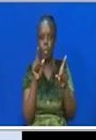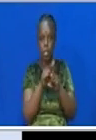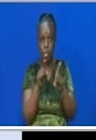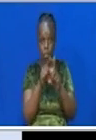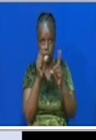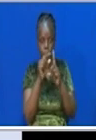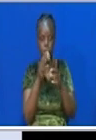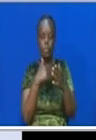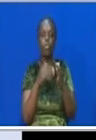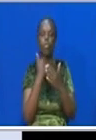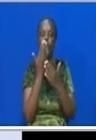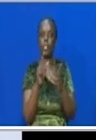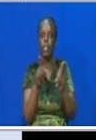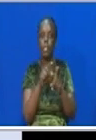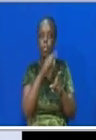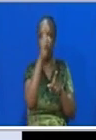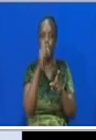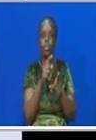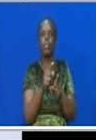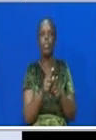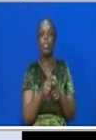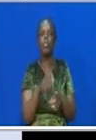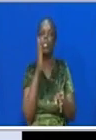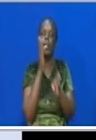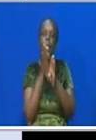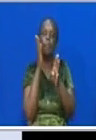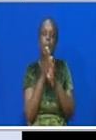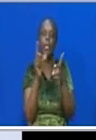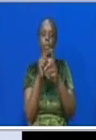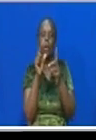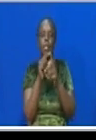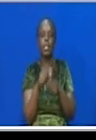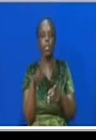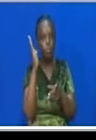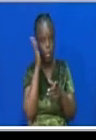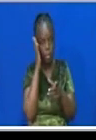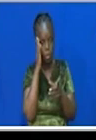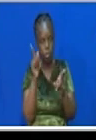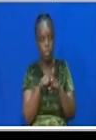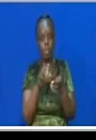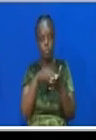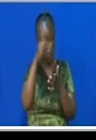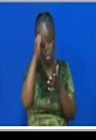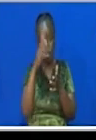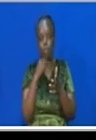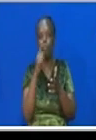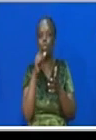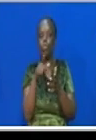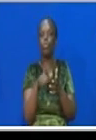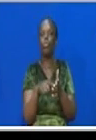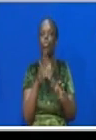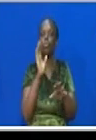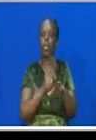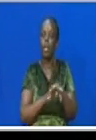before you answer the question. Those are what we call the key words which you must answer as the learner in order for you to get the